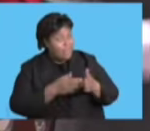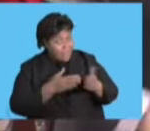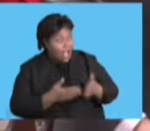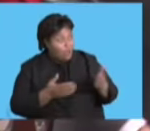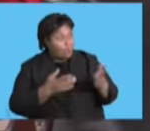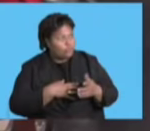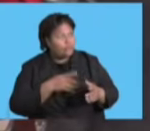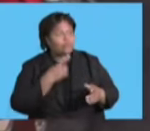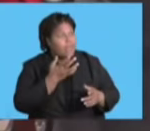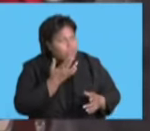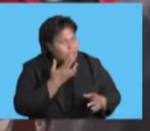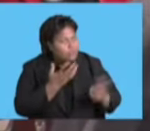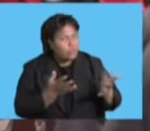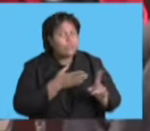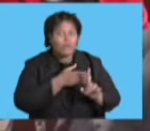misleading Parliament.